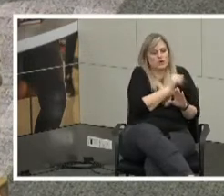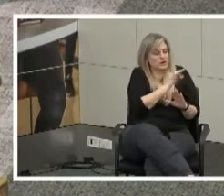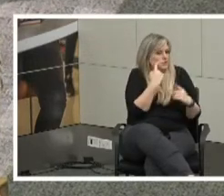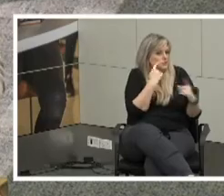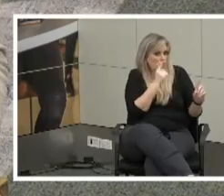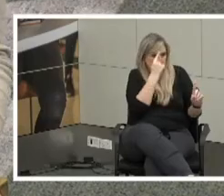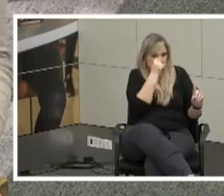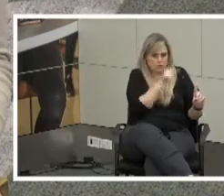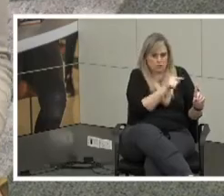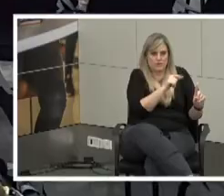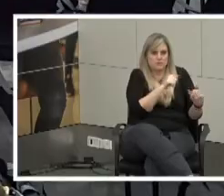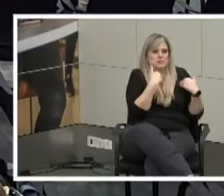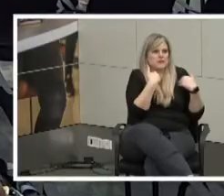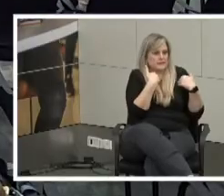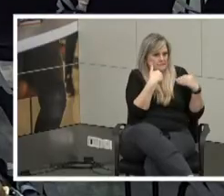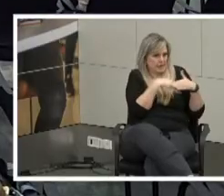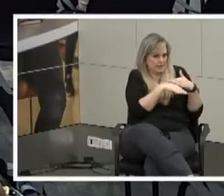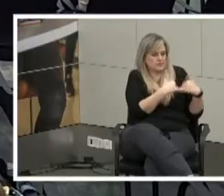working for